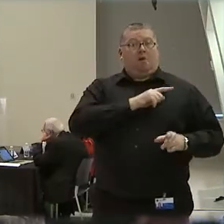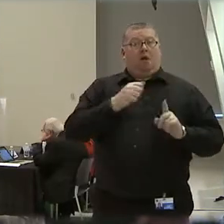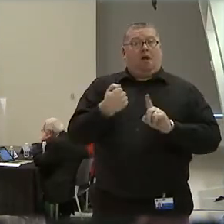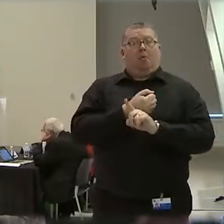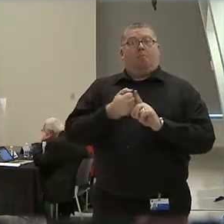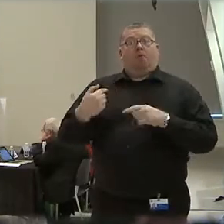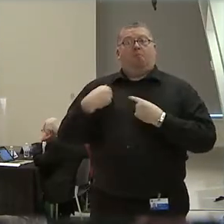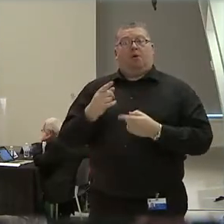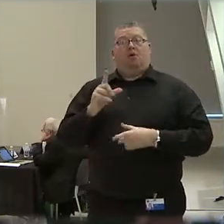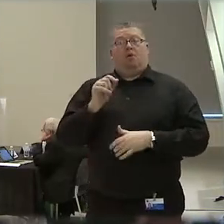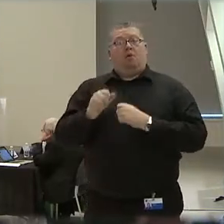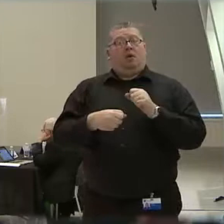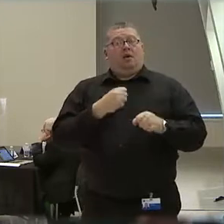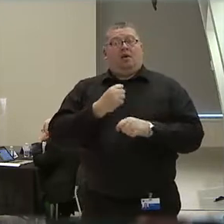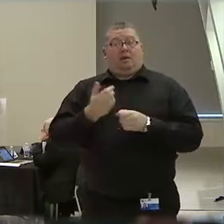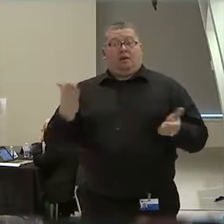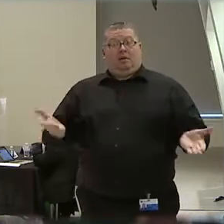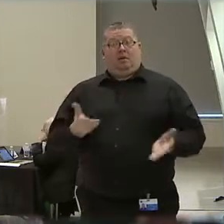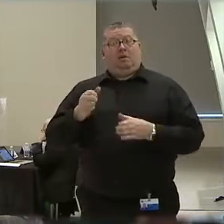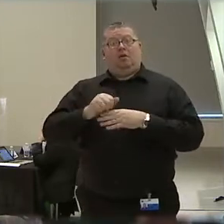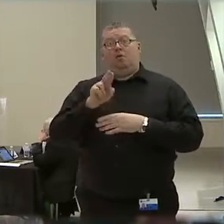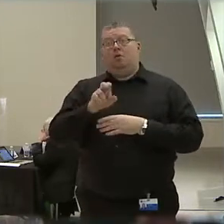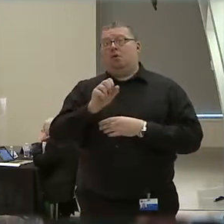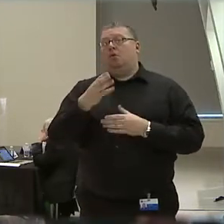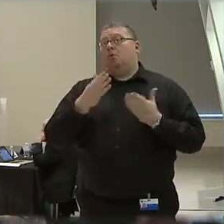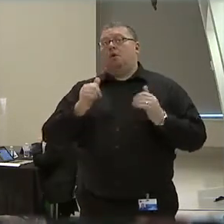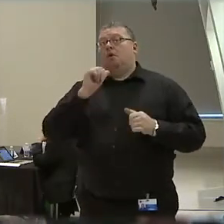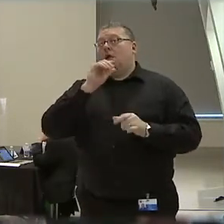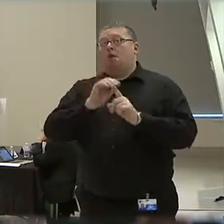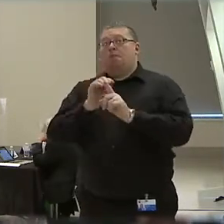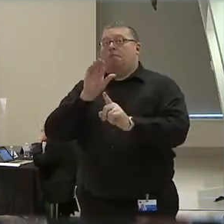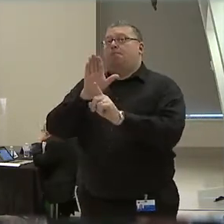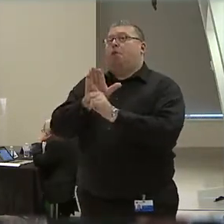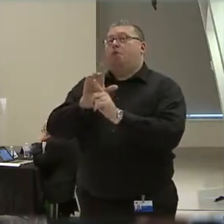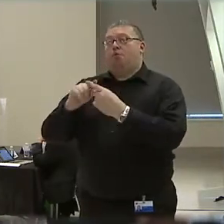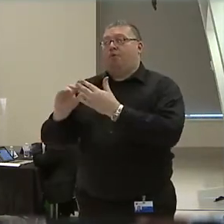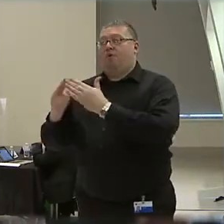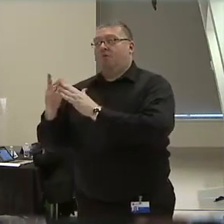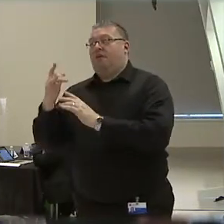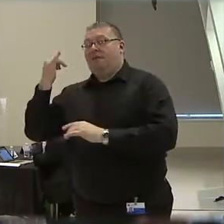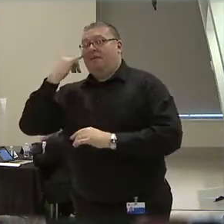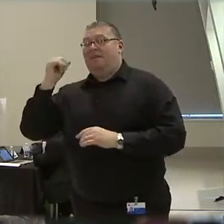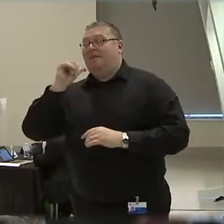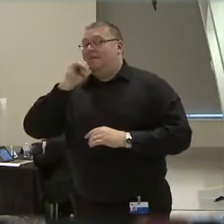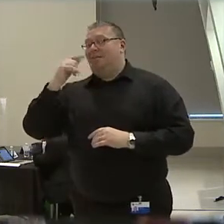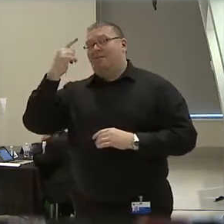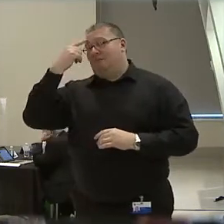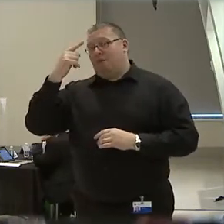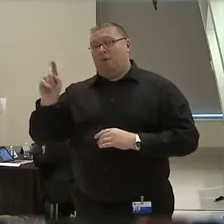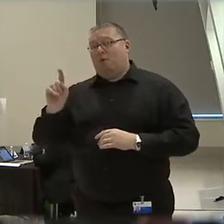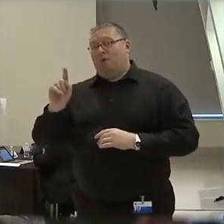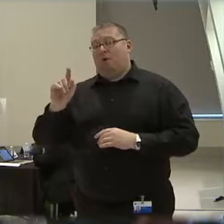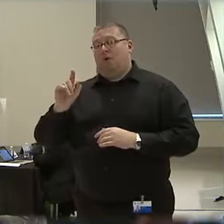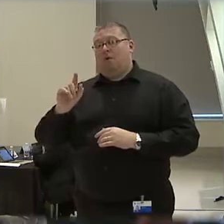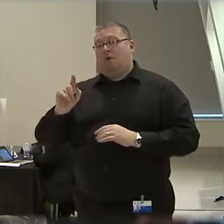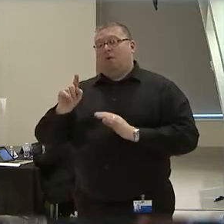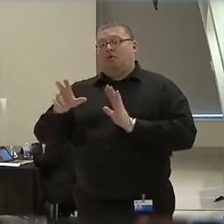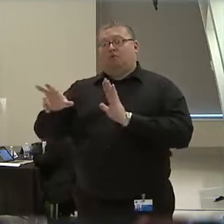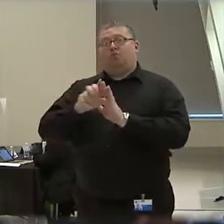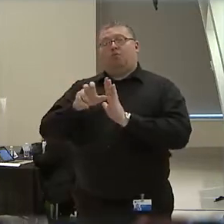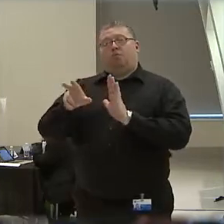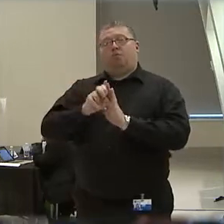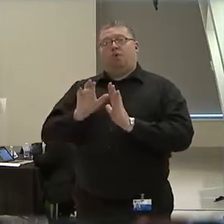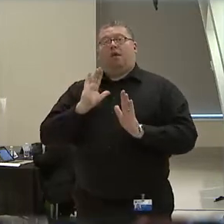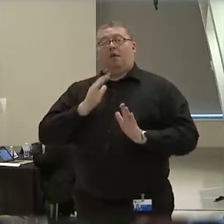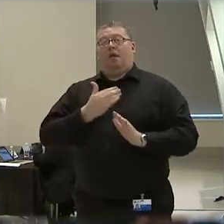the past 20 years in this nation would not have come to the public's attention if it were not for recordings made